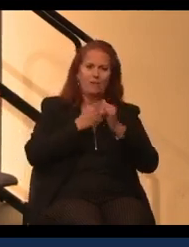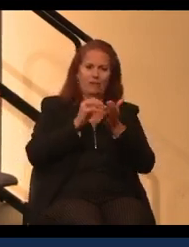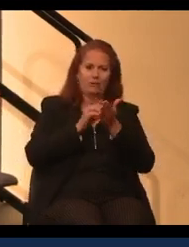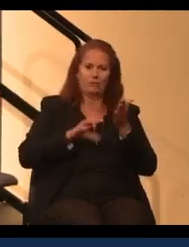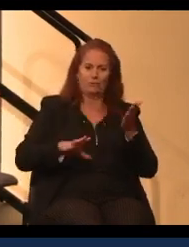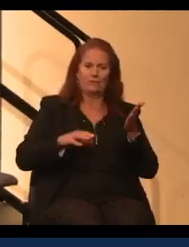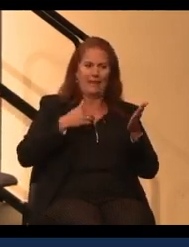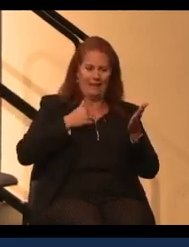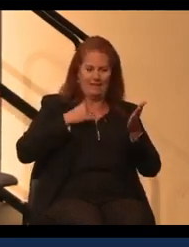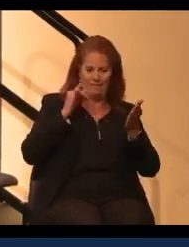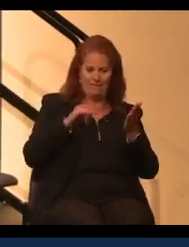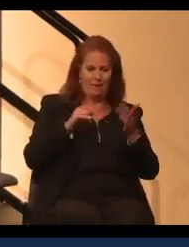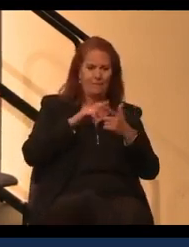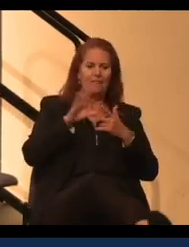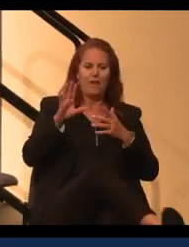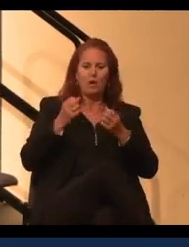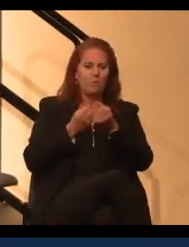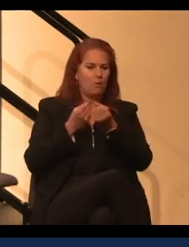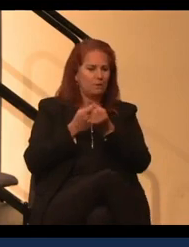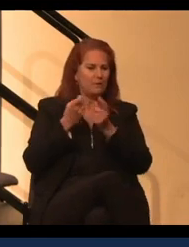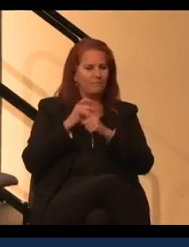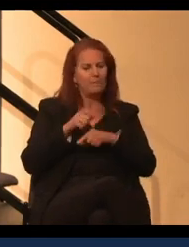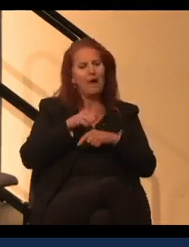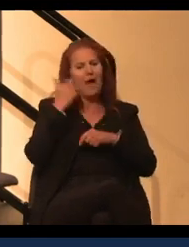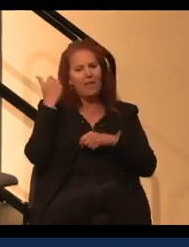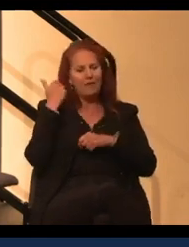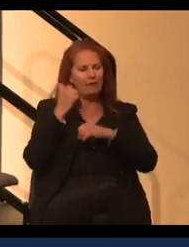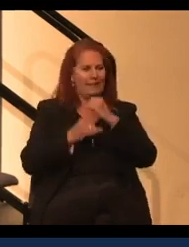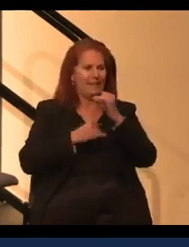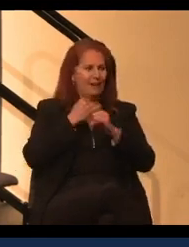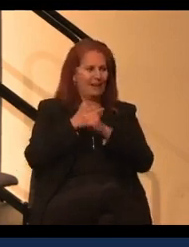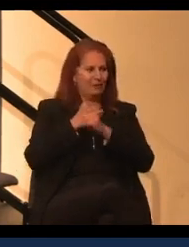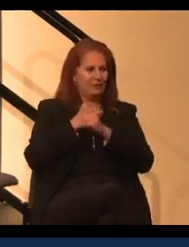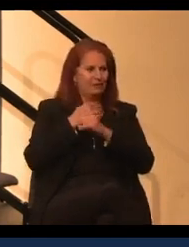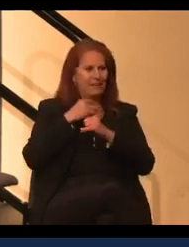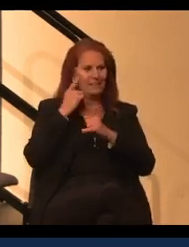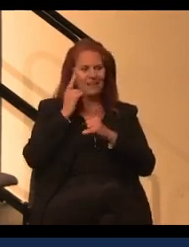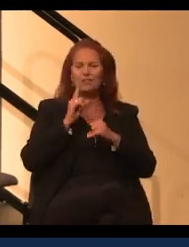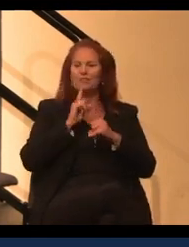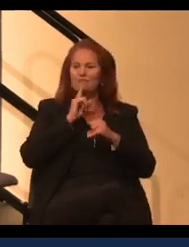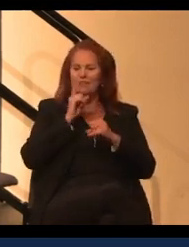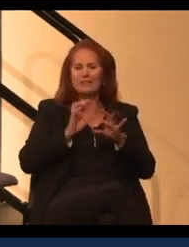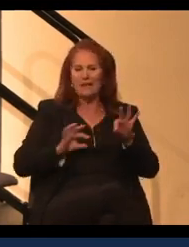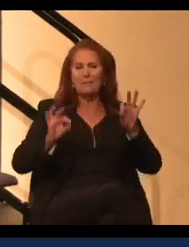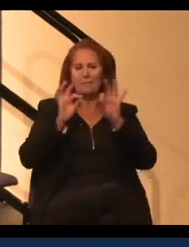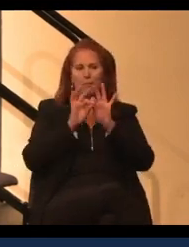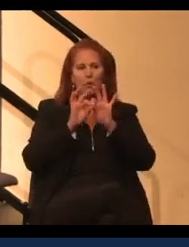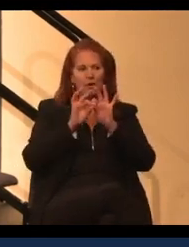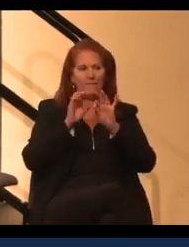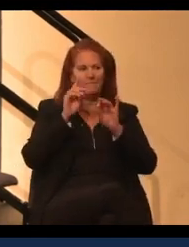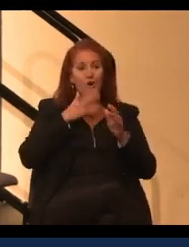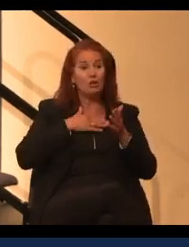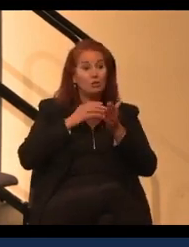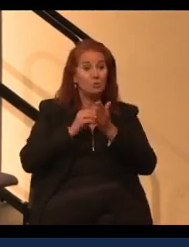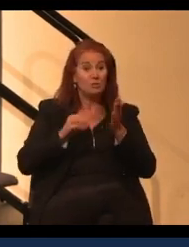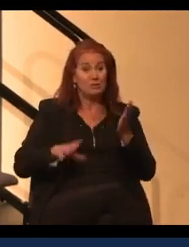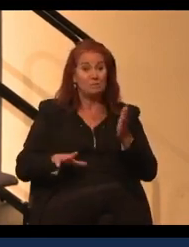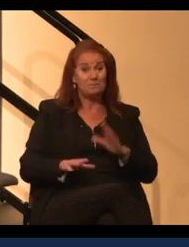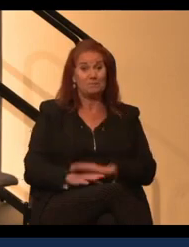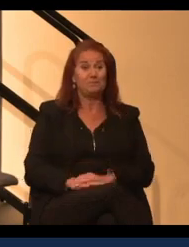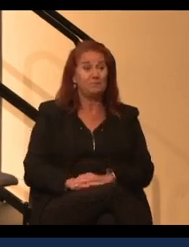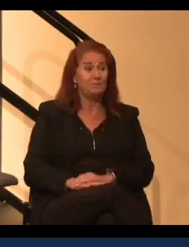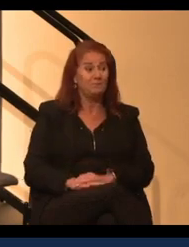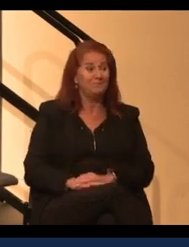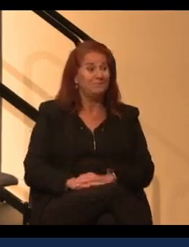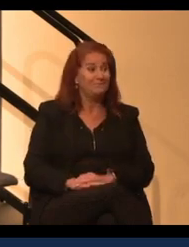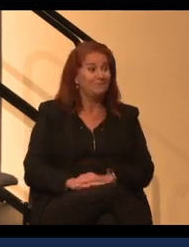but I think in many ways the moral support coming from other internationals, I know, has been really important for our students.